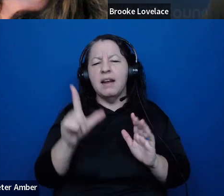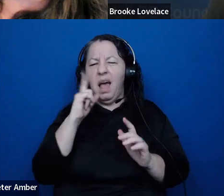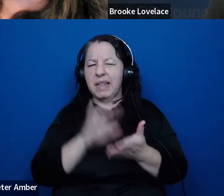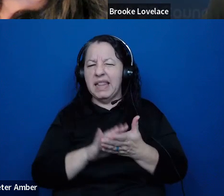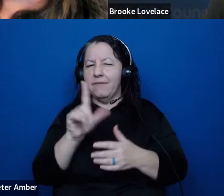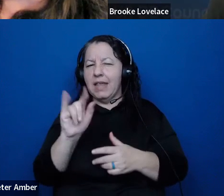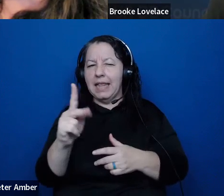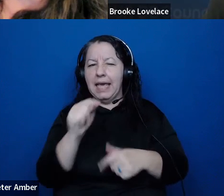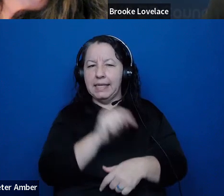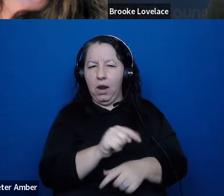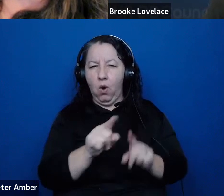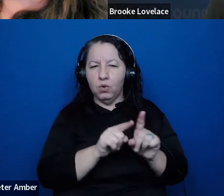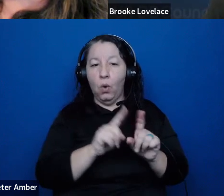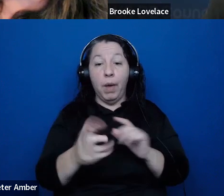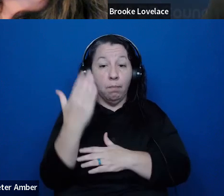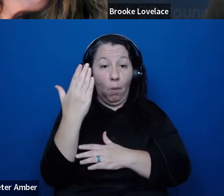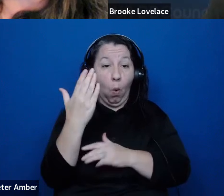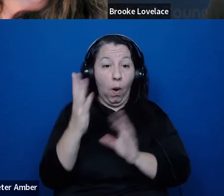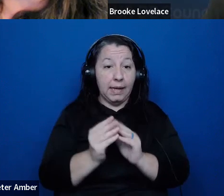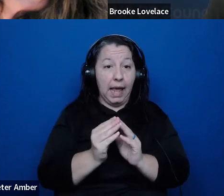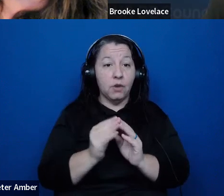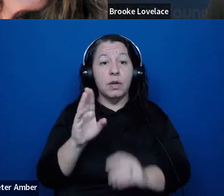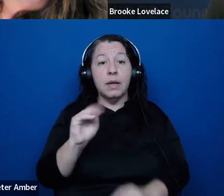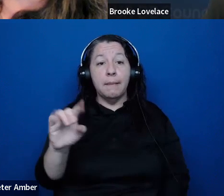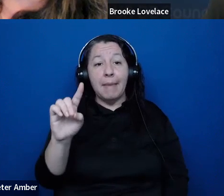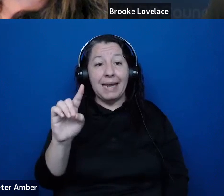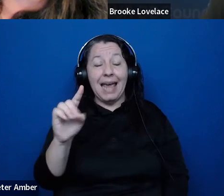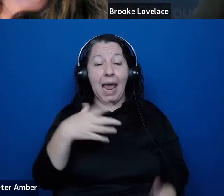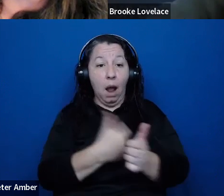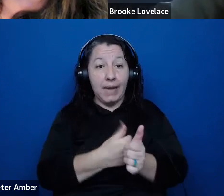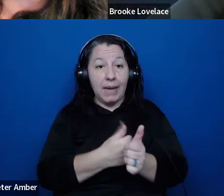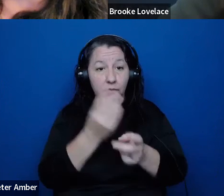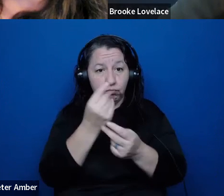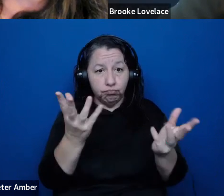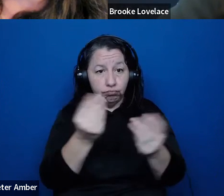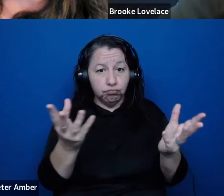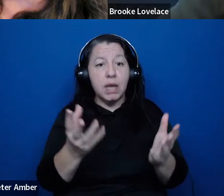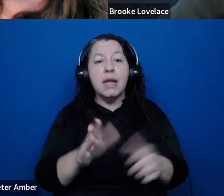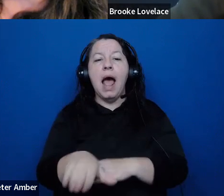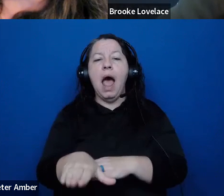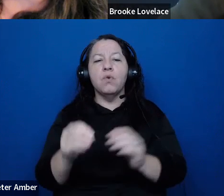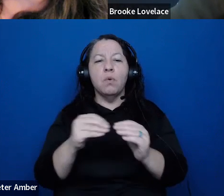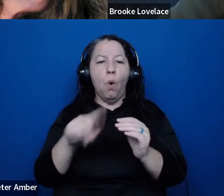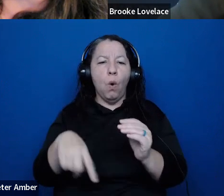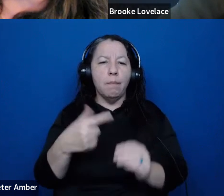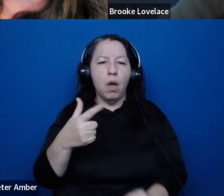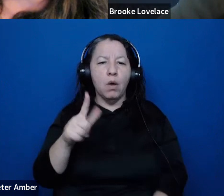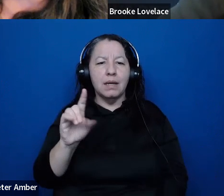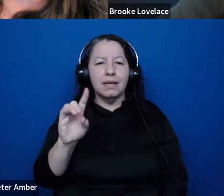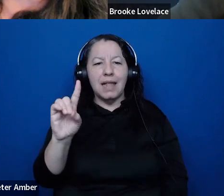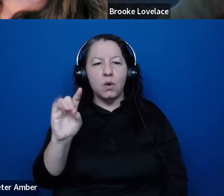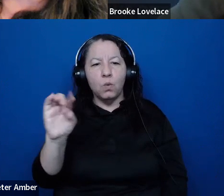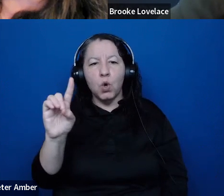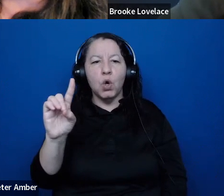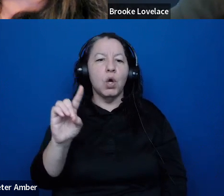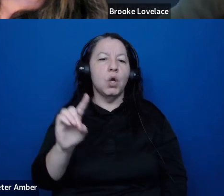morning session, like she said, is Medicaid updates. And then the afternoon is more the Glenwood and the waiver review